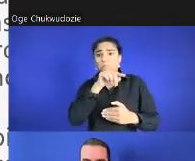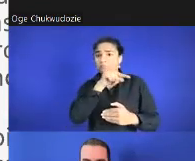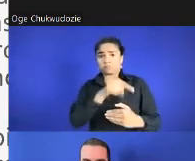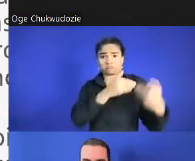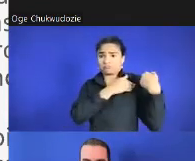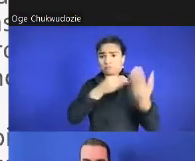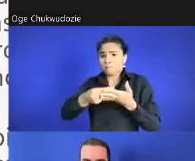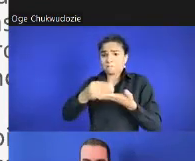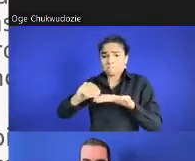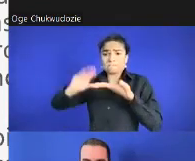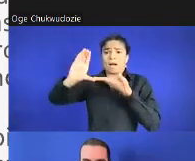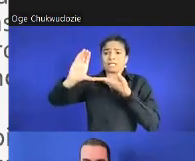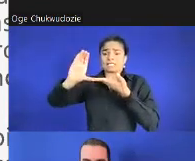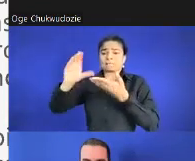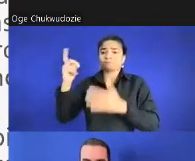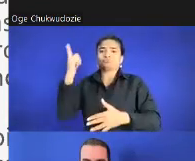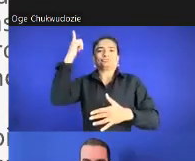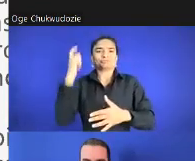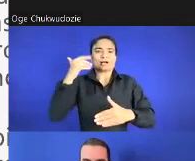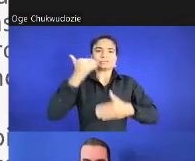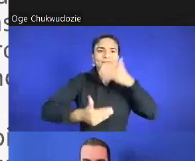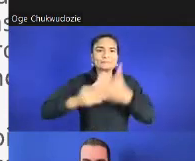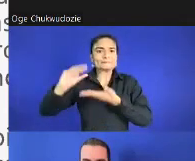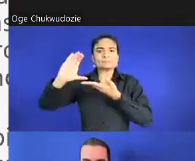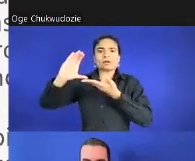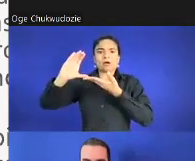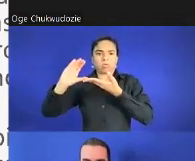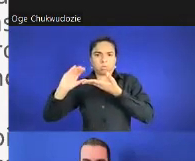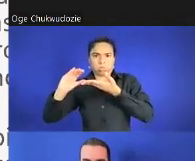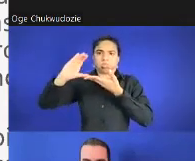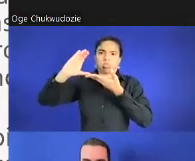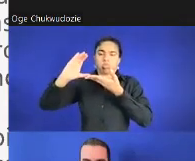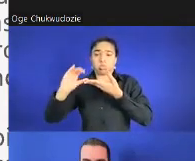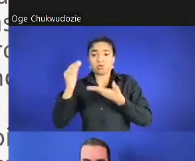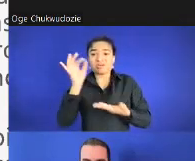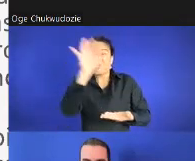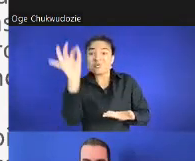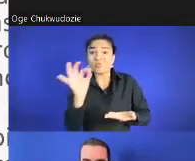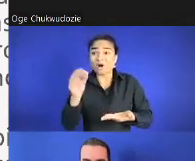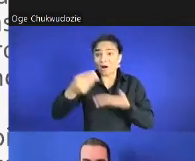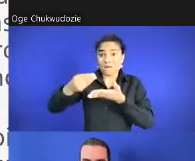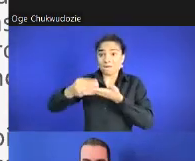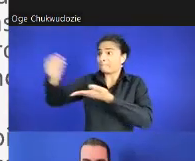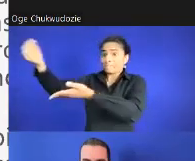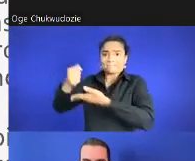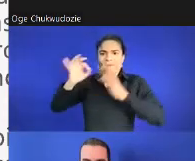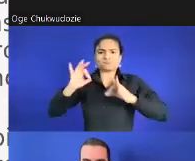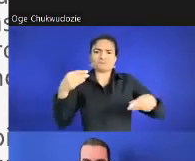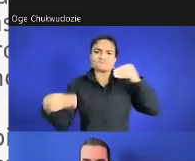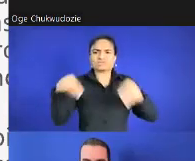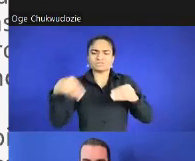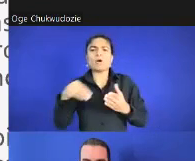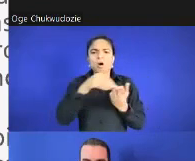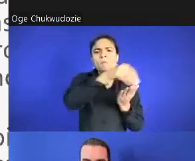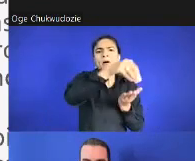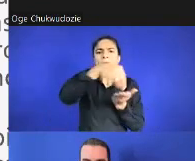to manage these mechanisms, or having the financial resources to establish the required mechanisms. For instance,